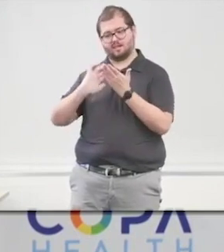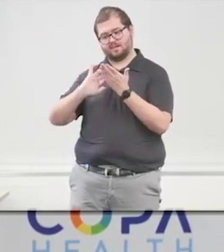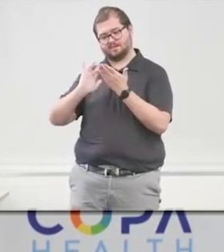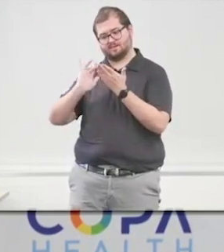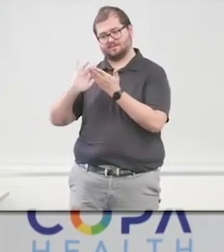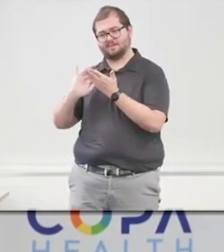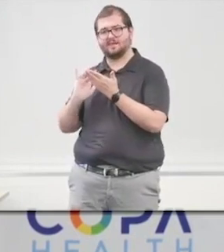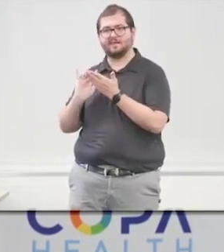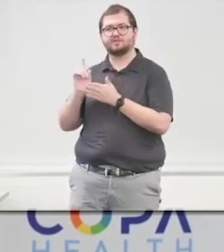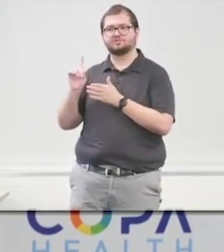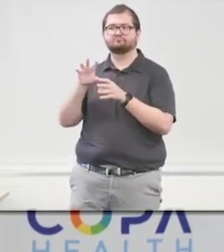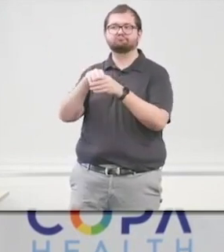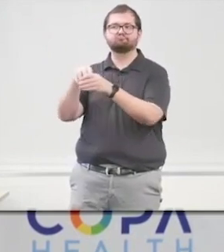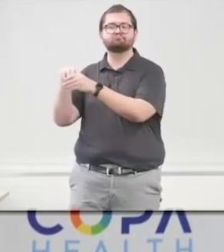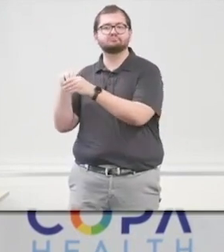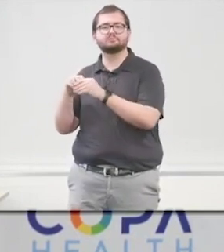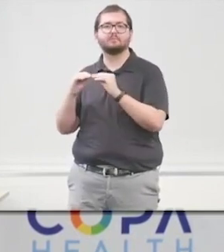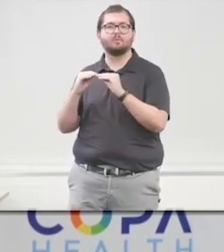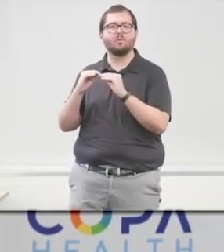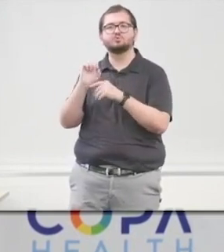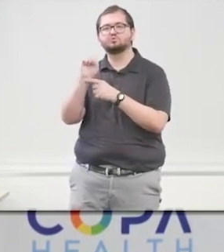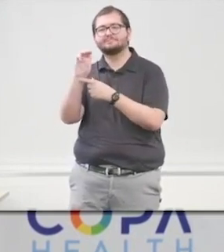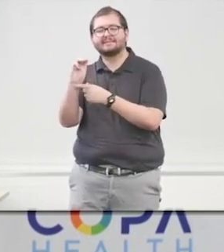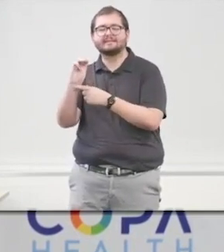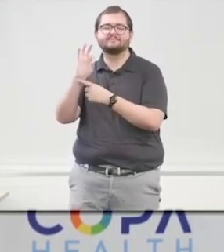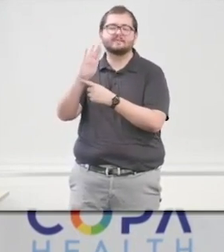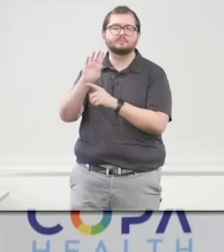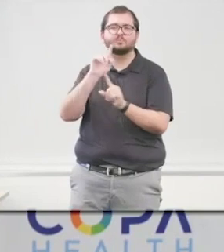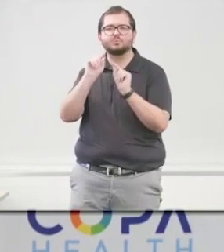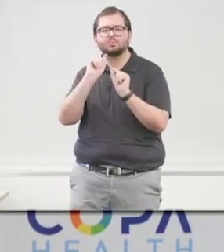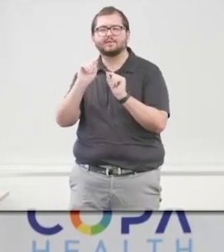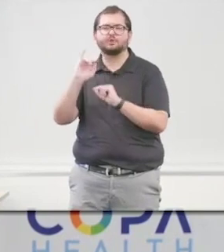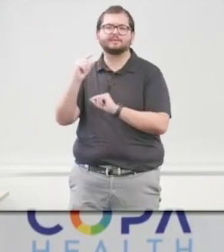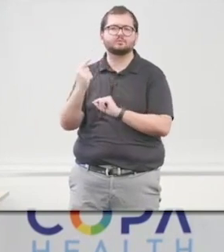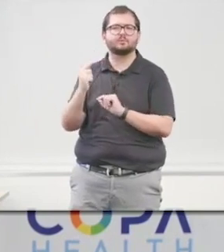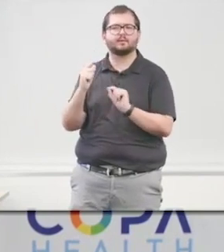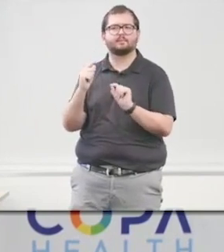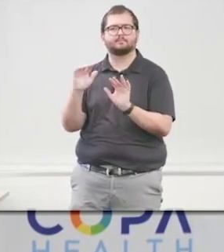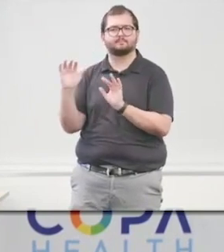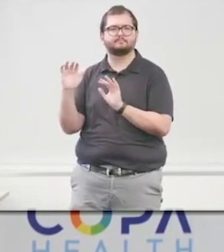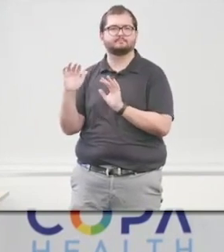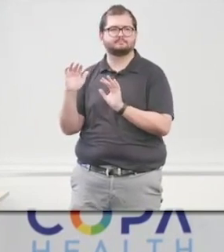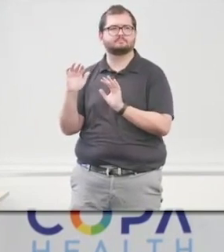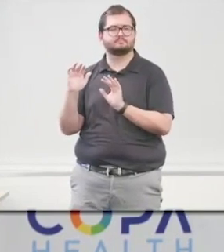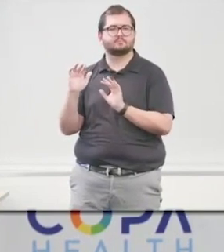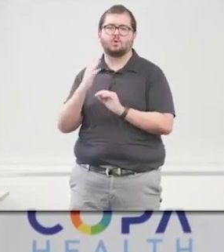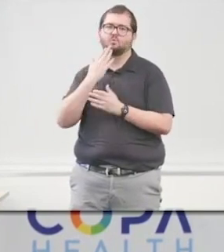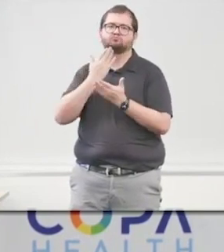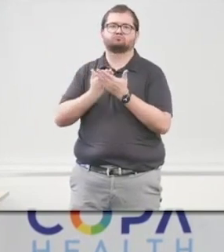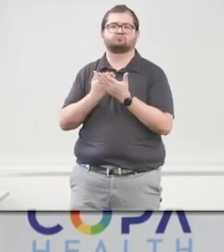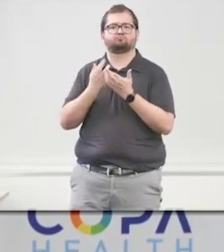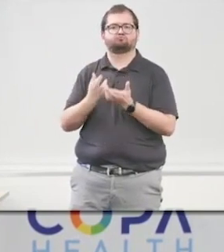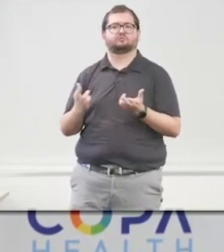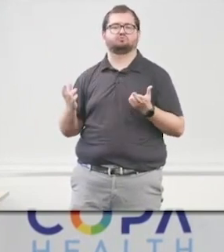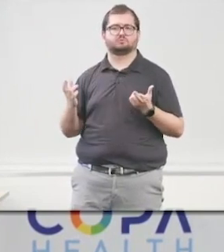as she's in a lot more things. She's in a lot more social media. She's, you know, and so it's a good resource just to check to see if your data's been out